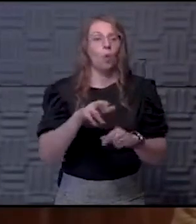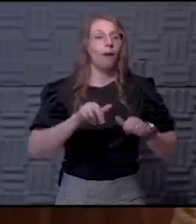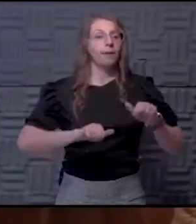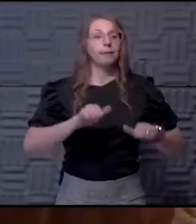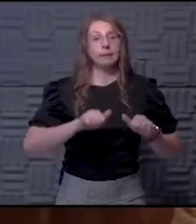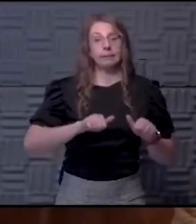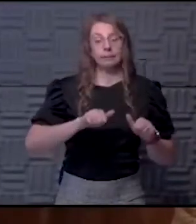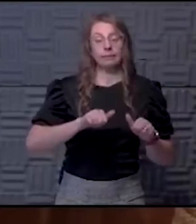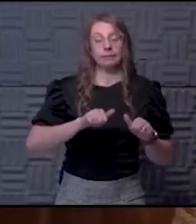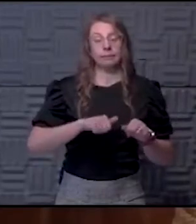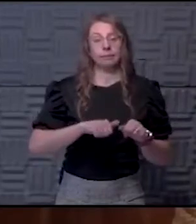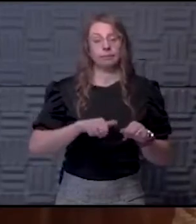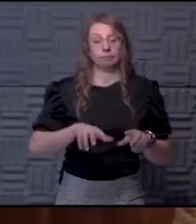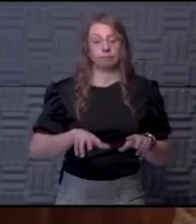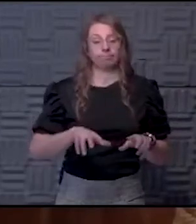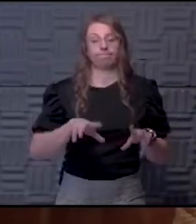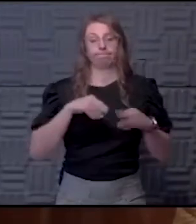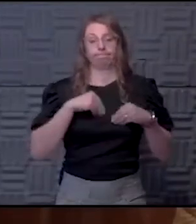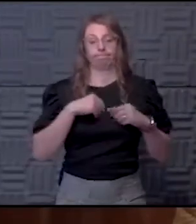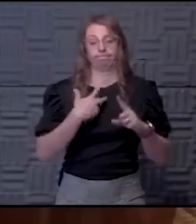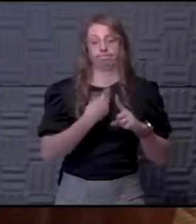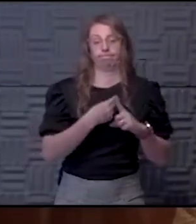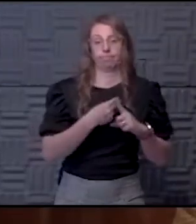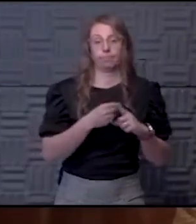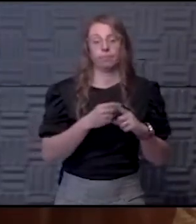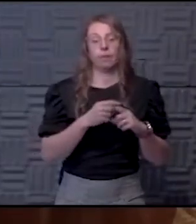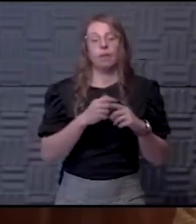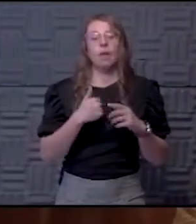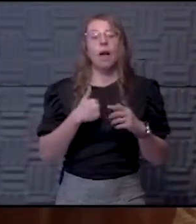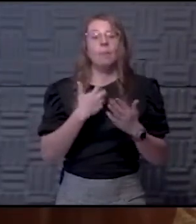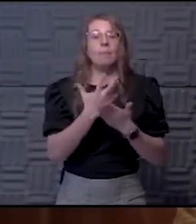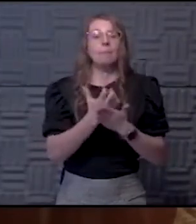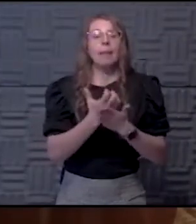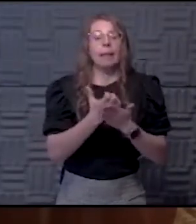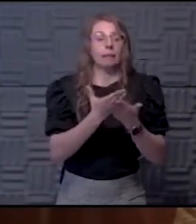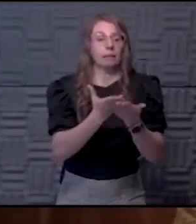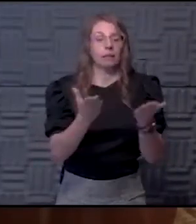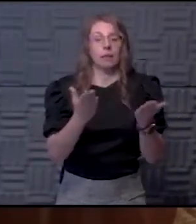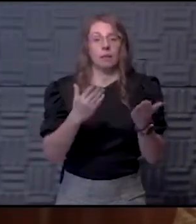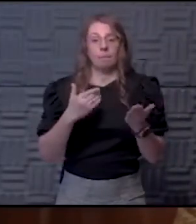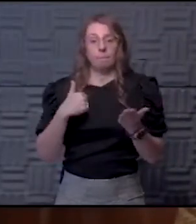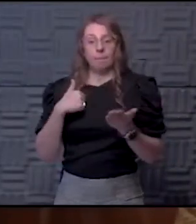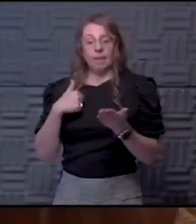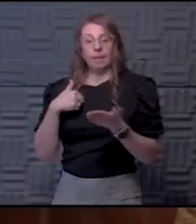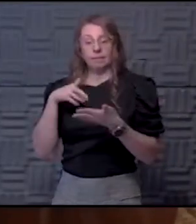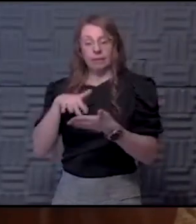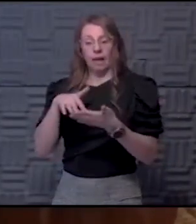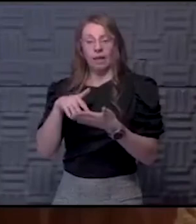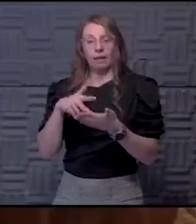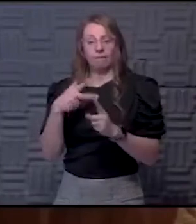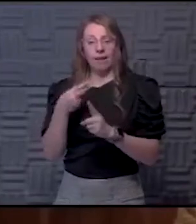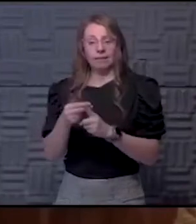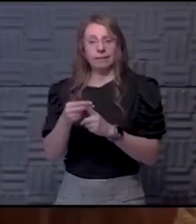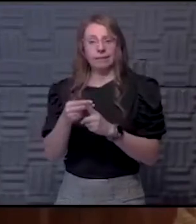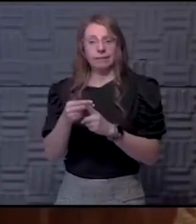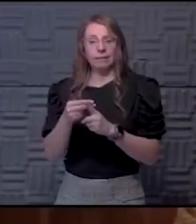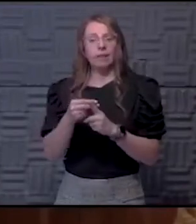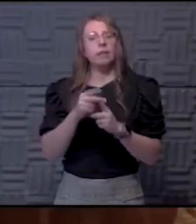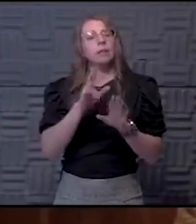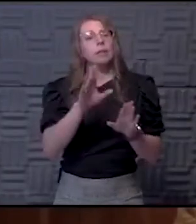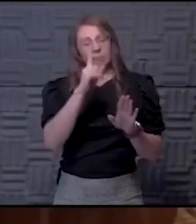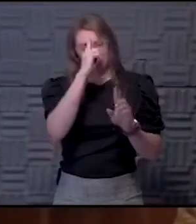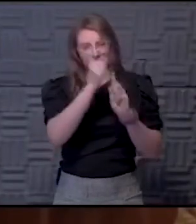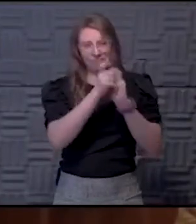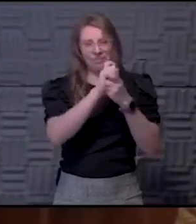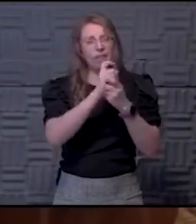about those vaccines. And I would simply plead with you as a vaccinologist, reconsider that. Talk with